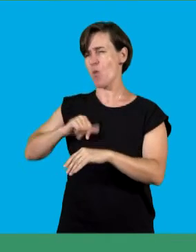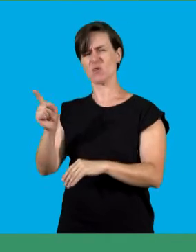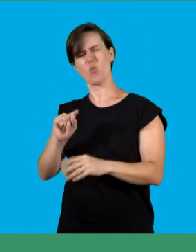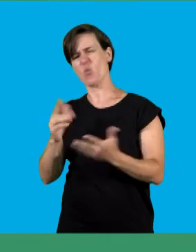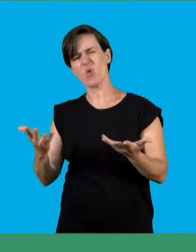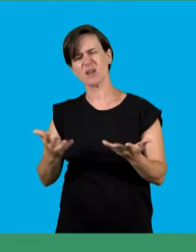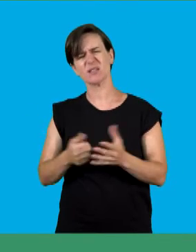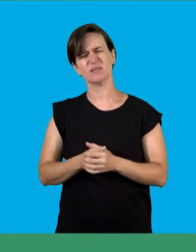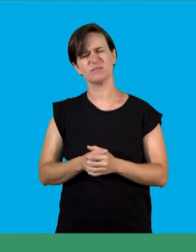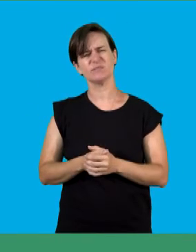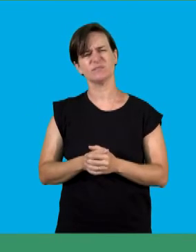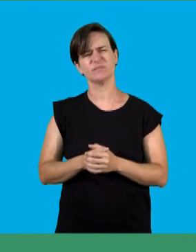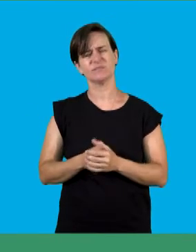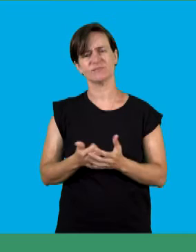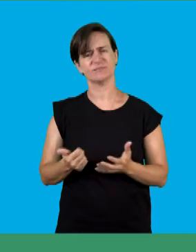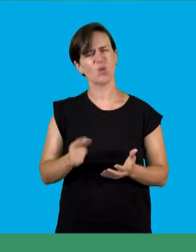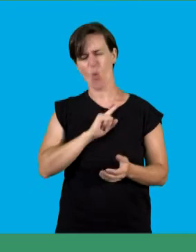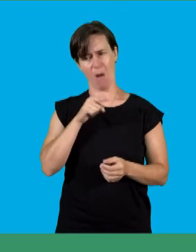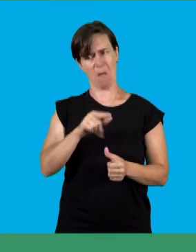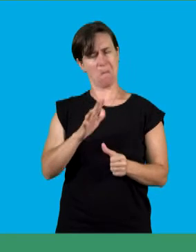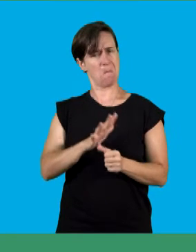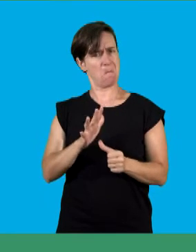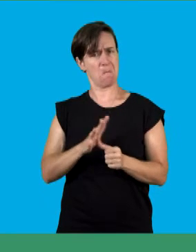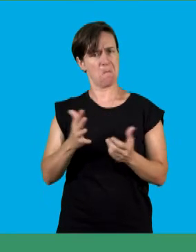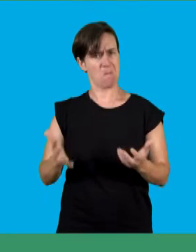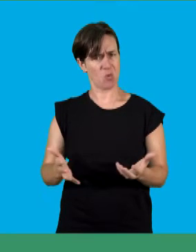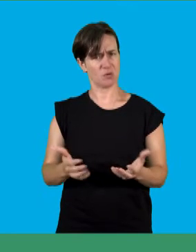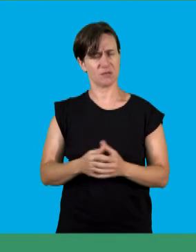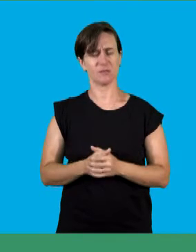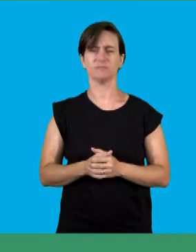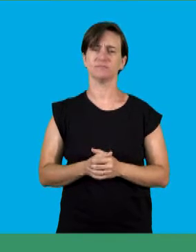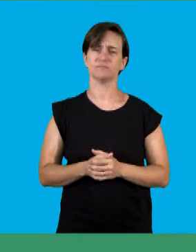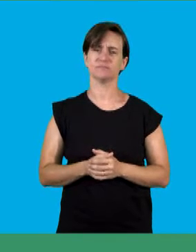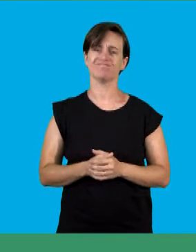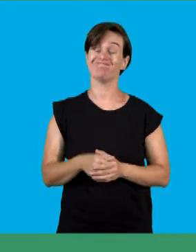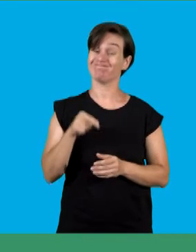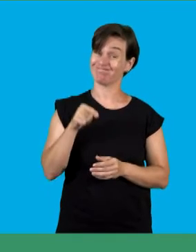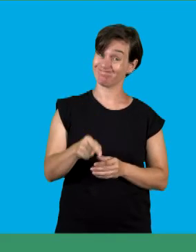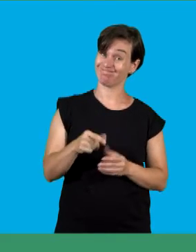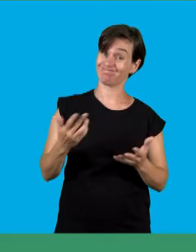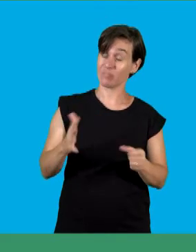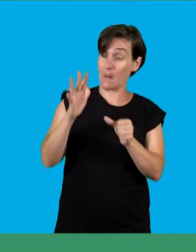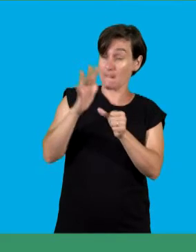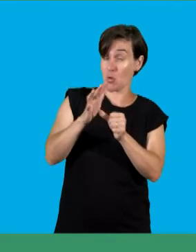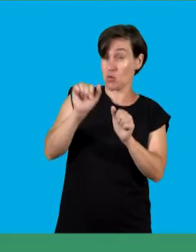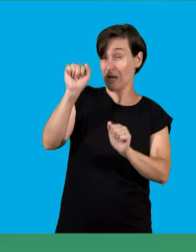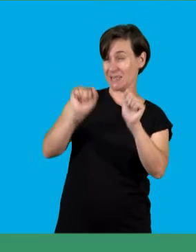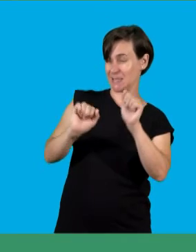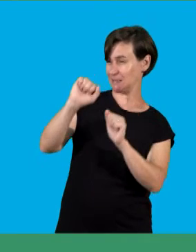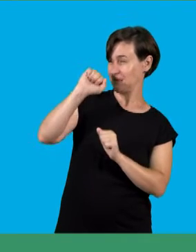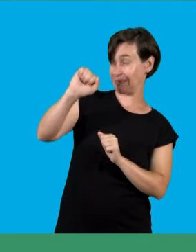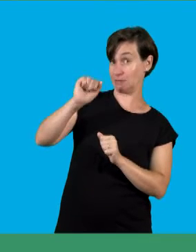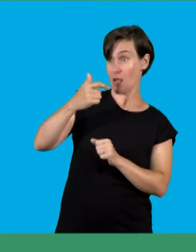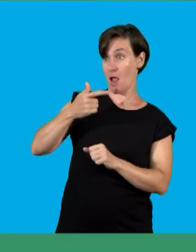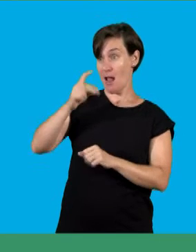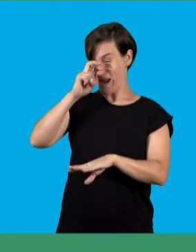and desires when identifying a business opportunity? Now, that is our topic. The importance of assessing the